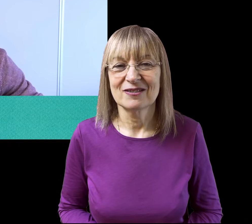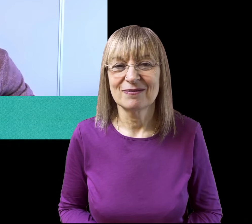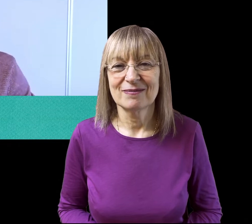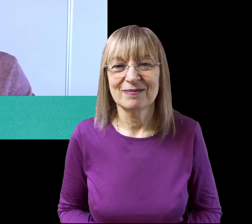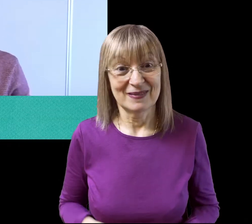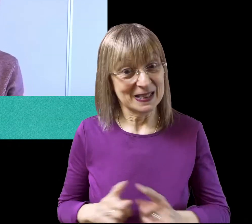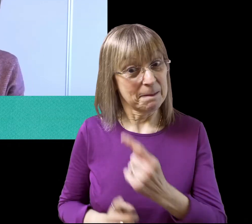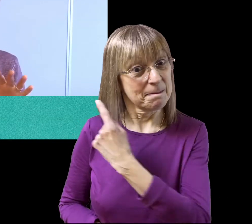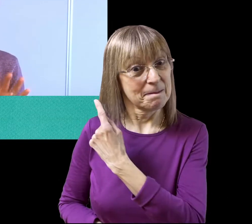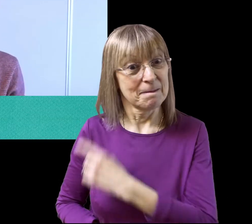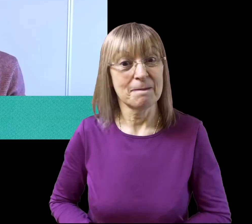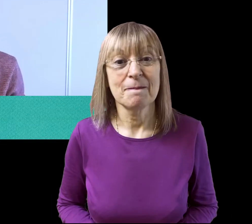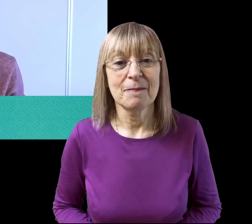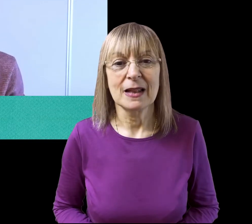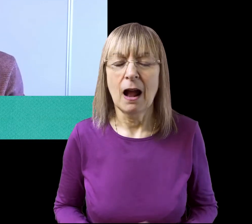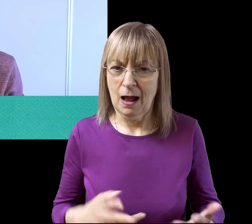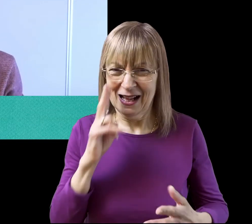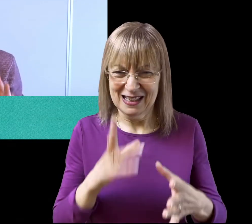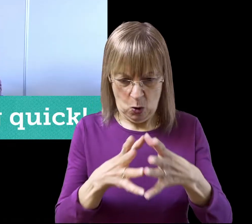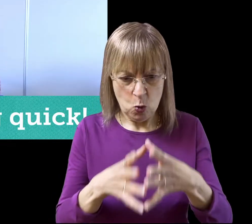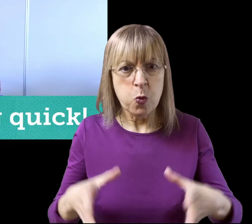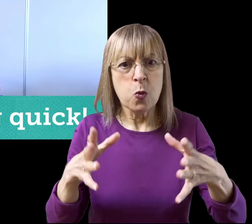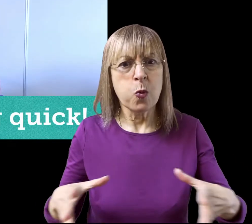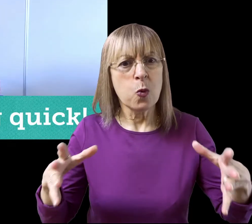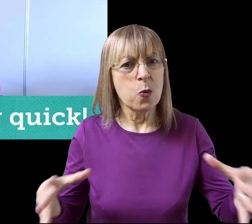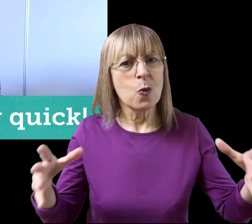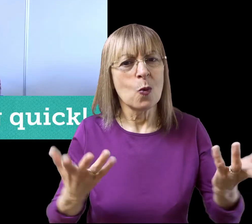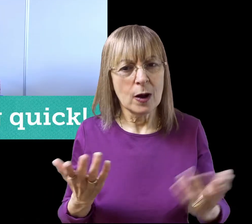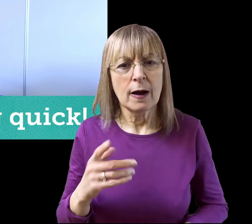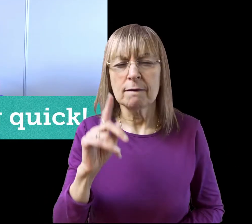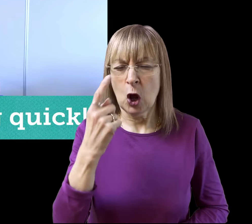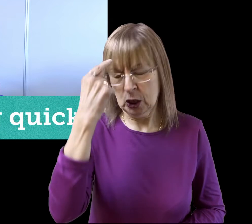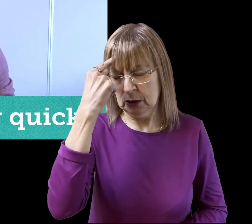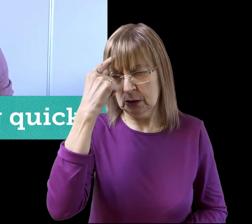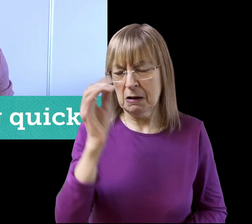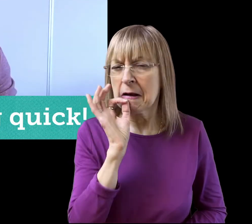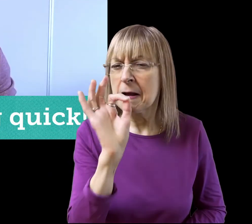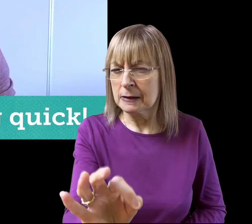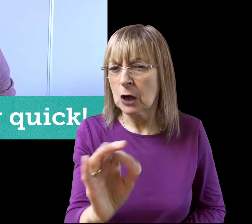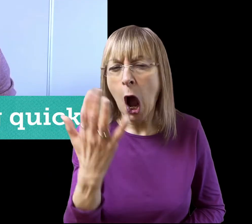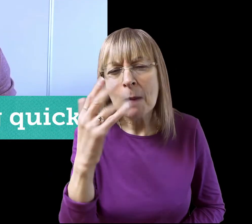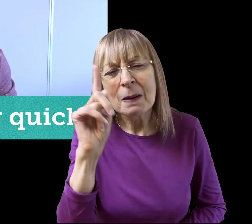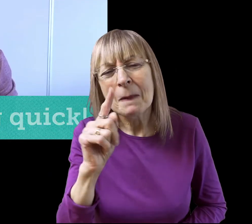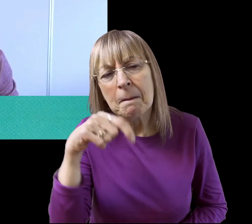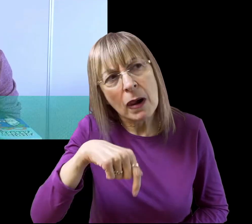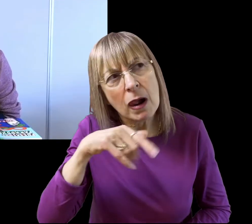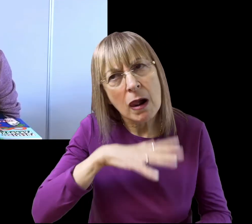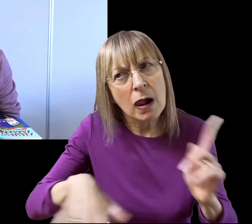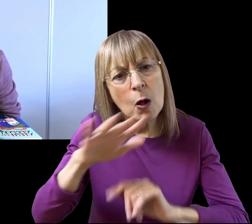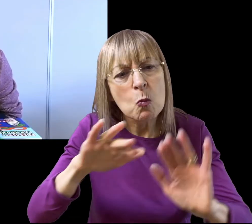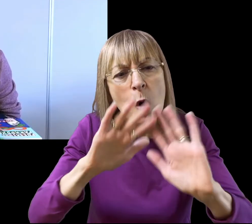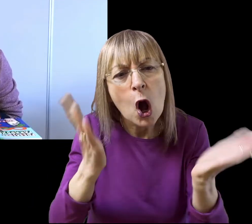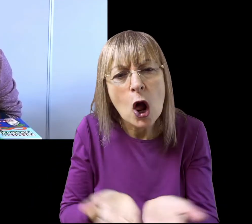24, and 5 factorial is 120. They get big quick. First question is, how many